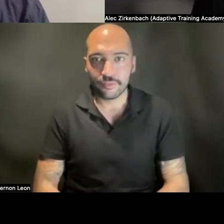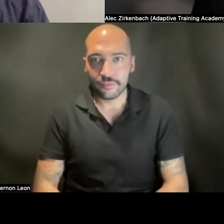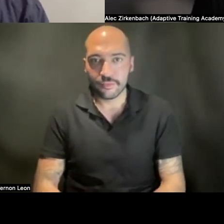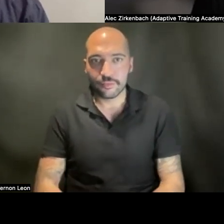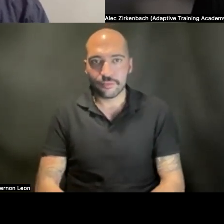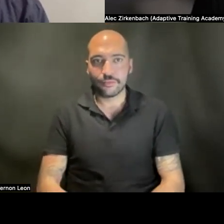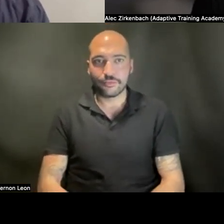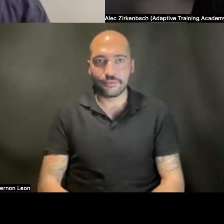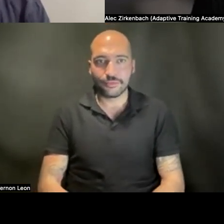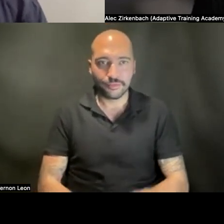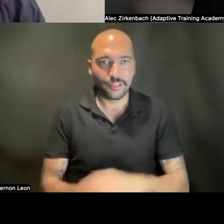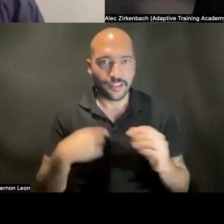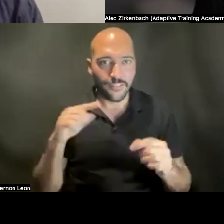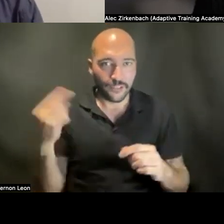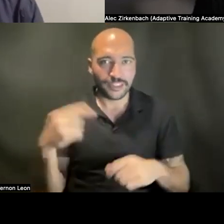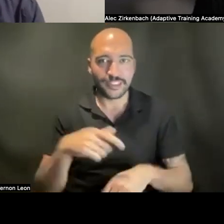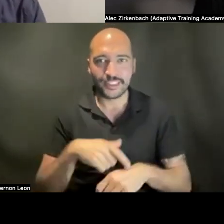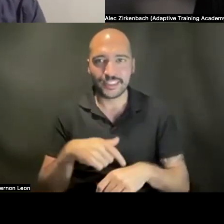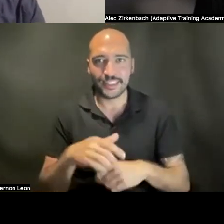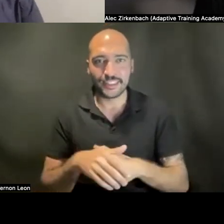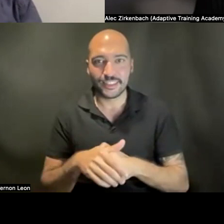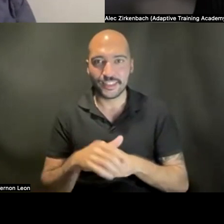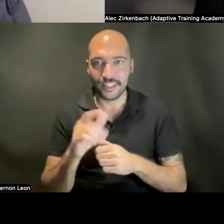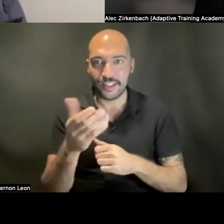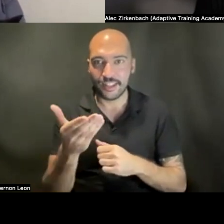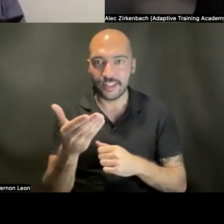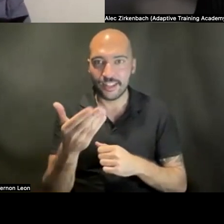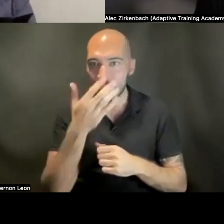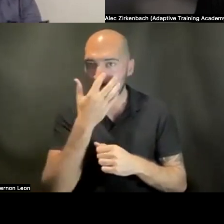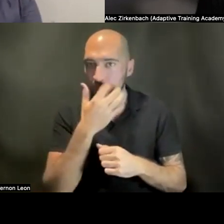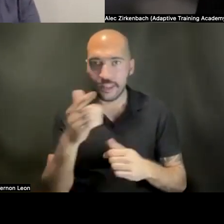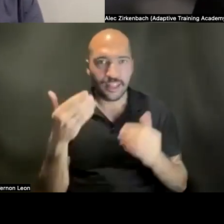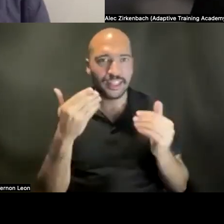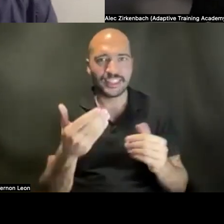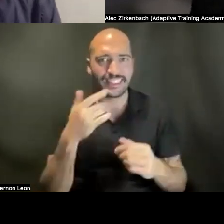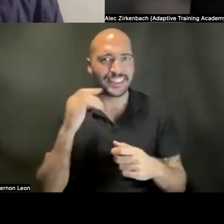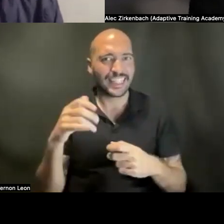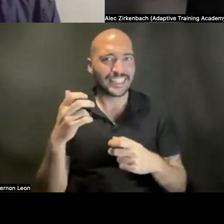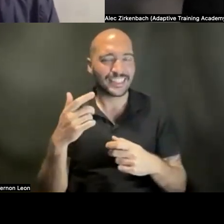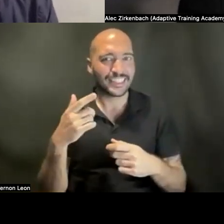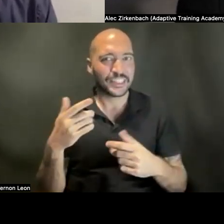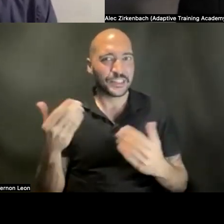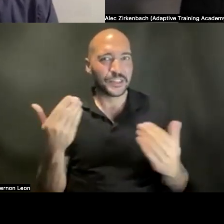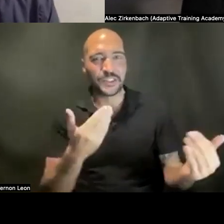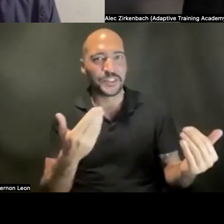I'll go first, I guess. I'll go first this time. Alec, you going? Okay. You could go ahead, because it's going